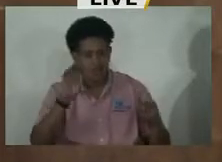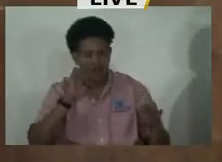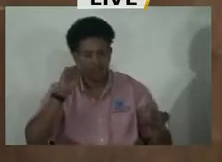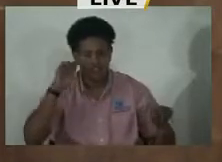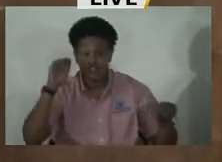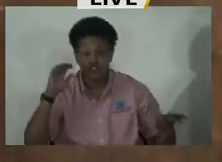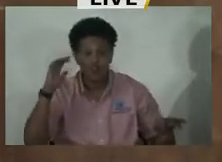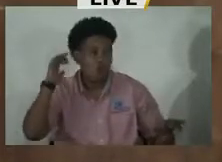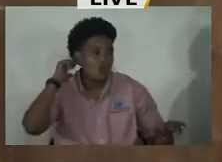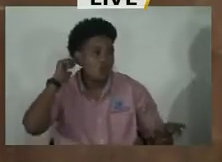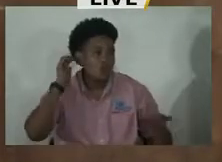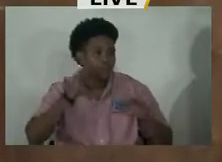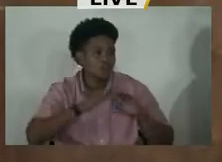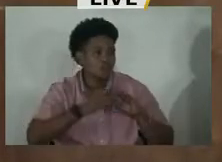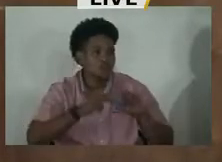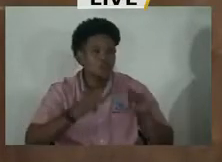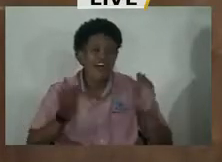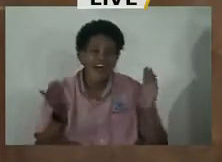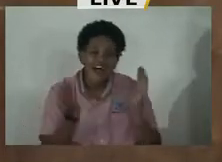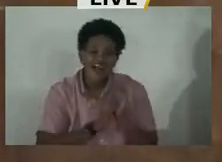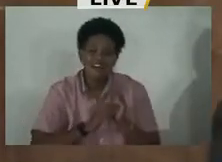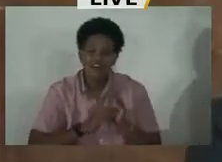nation yet again.